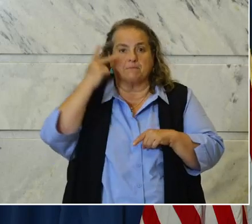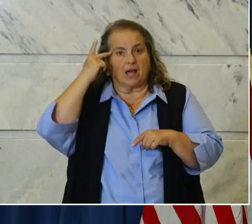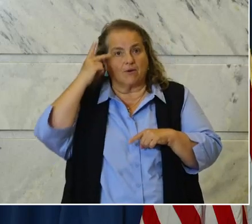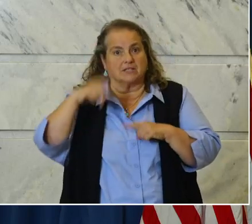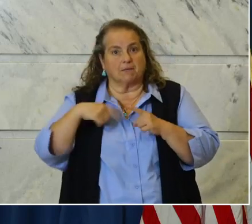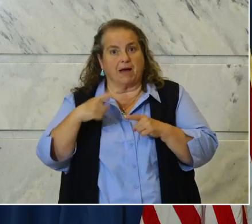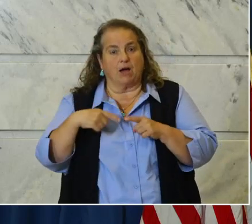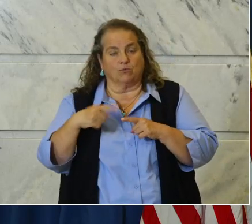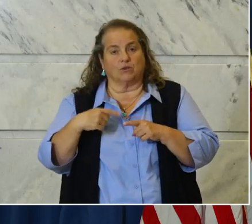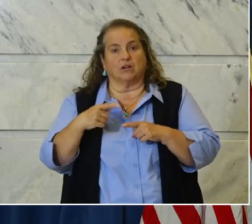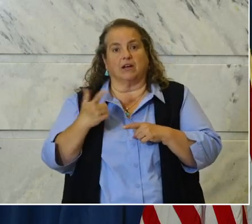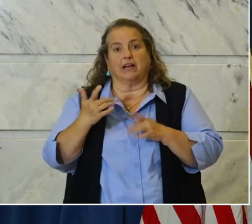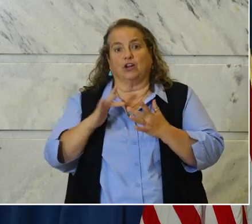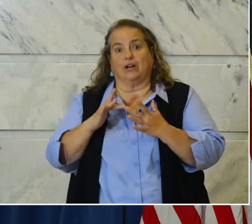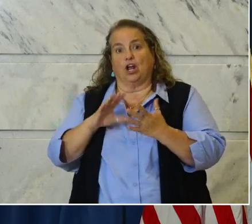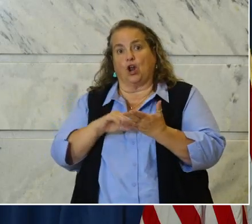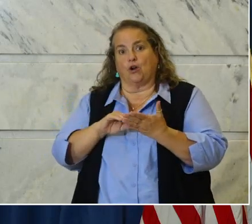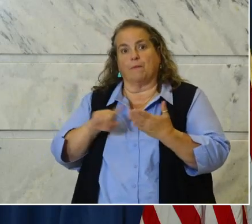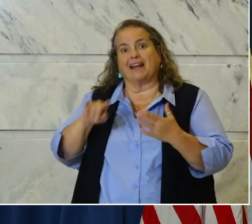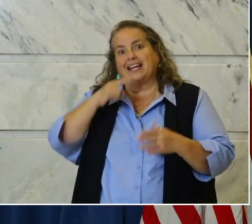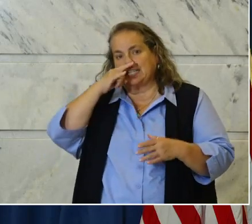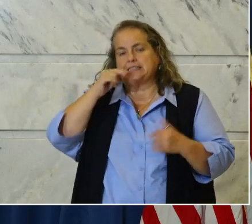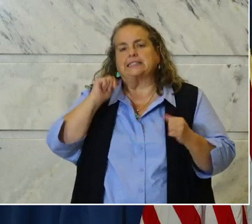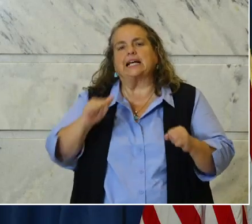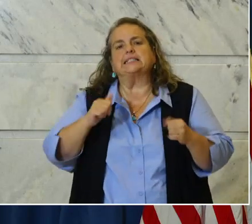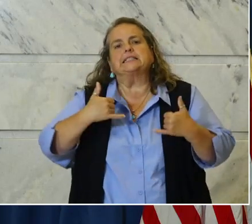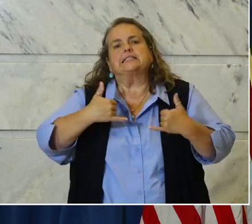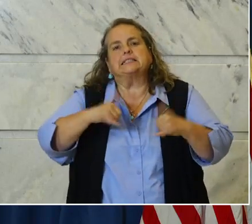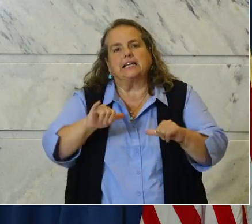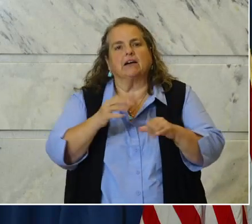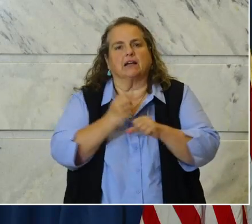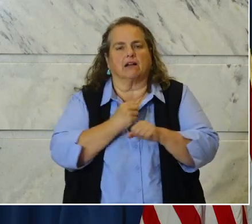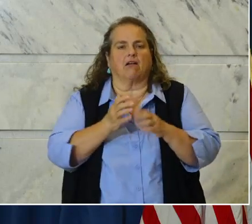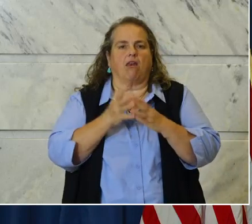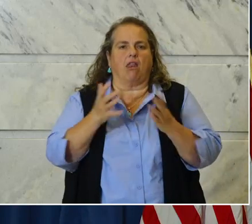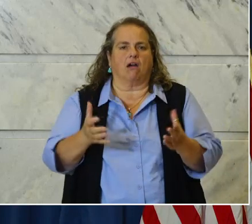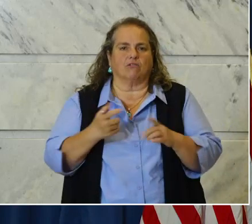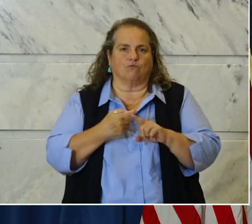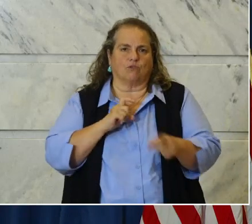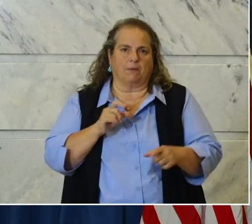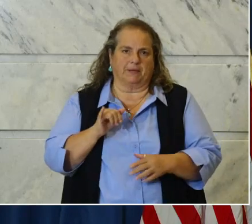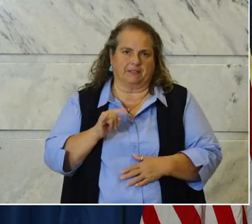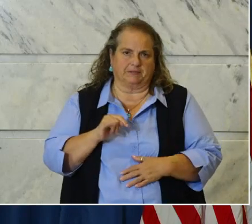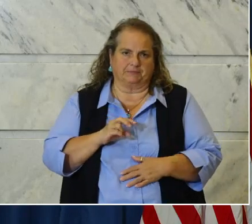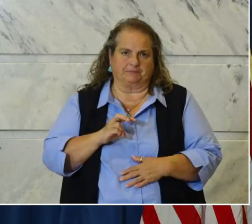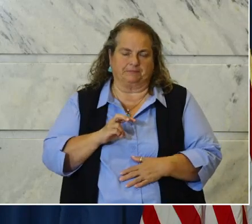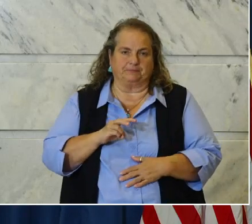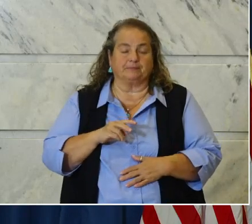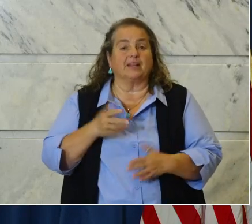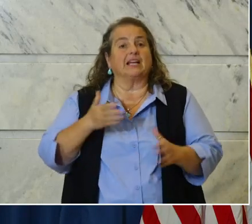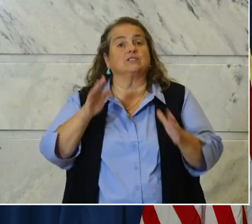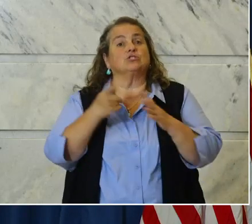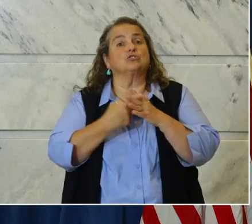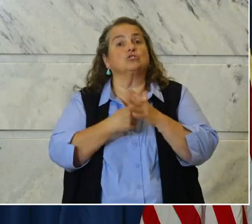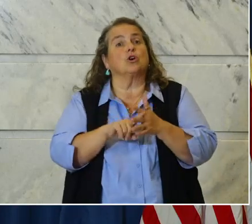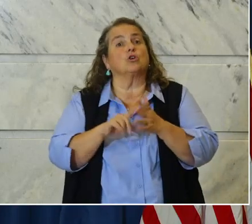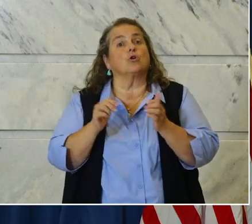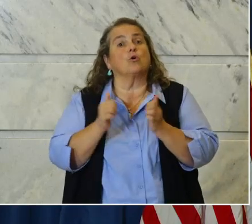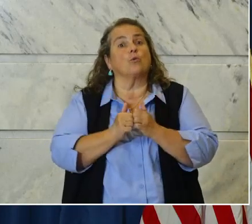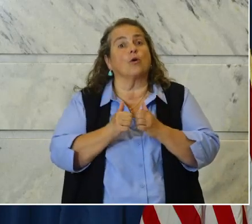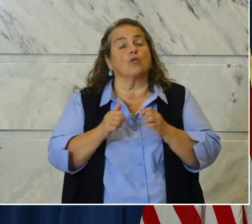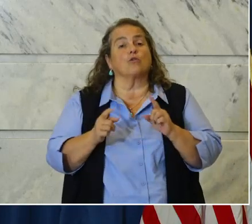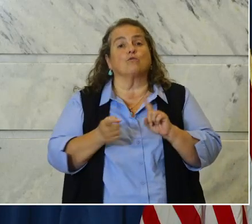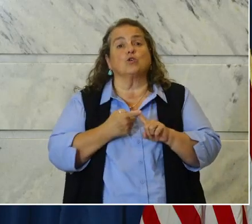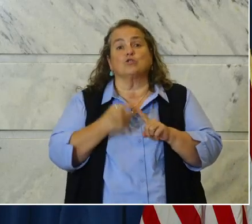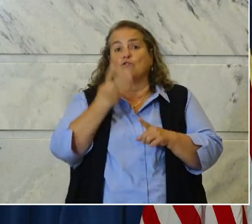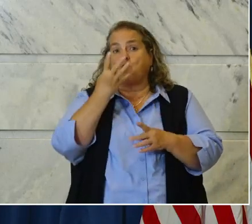our kids can still be getting a lot out of it. Let's start with the first